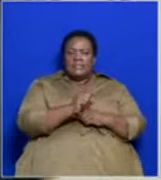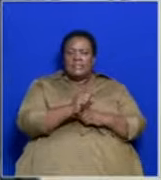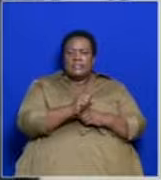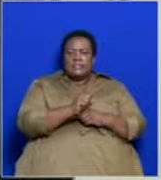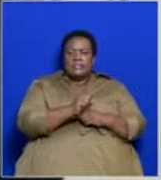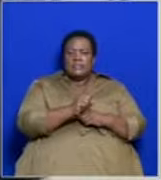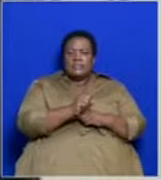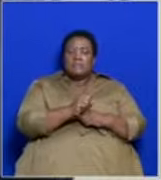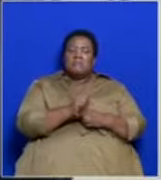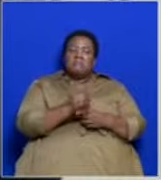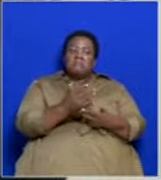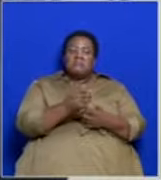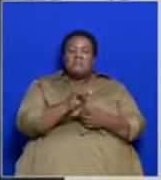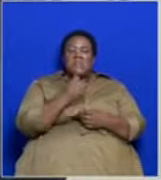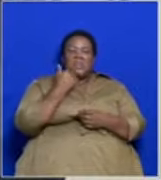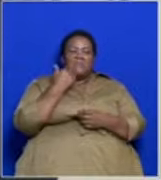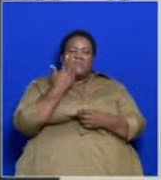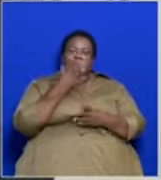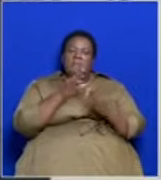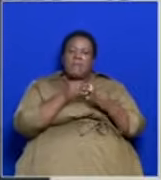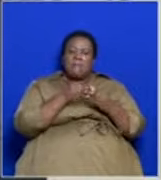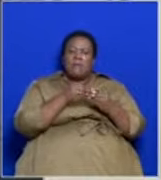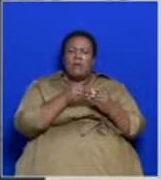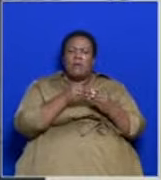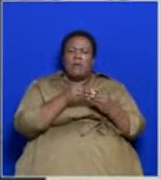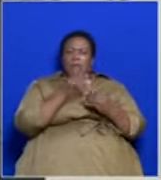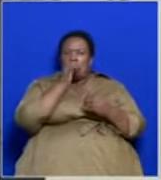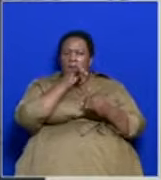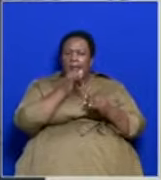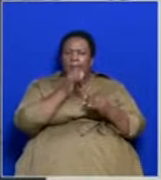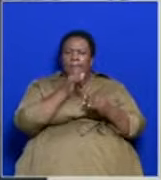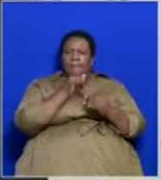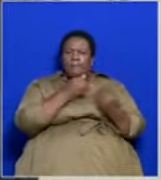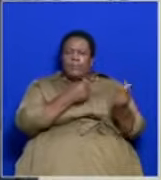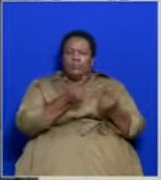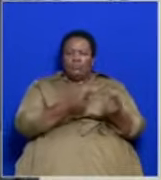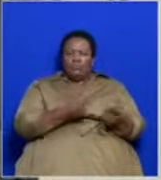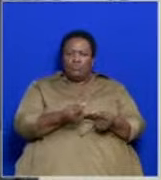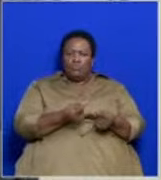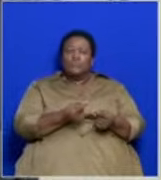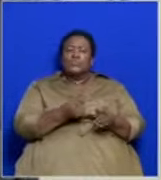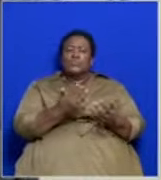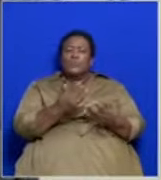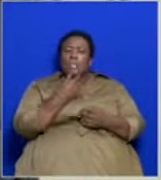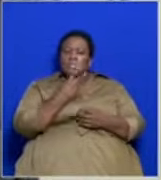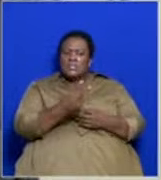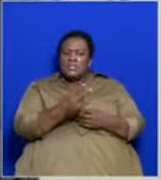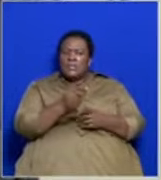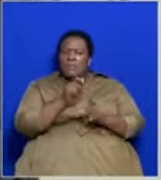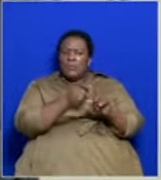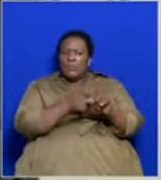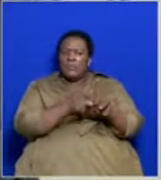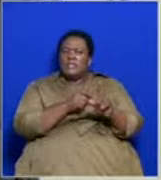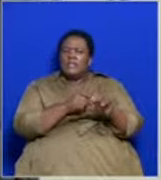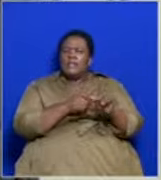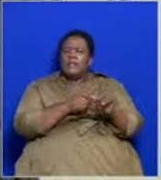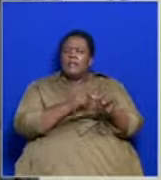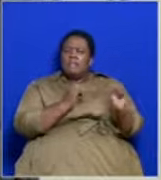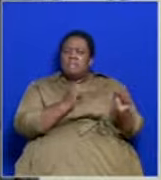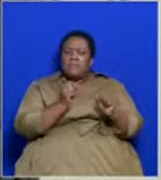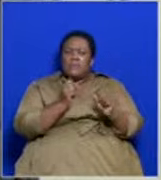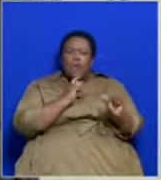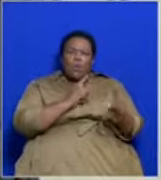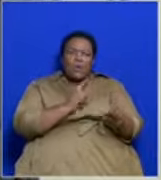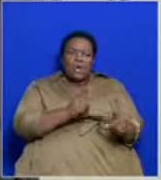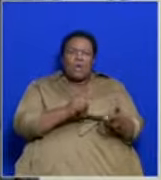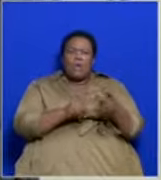So they will look at all their standing orders. Did he contravene this standing order? Did he contravene this regulation? He committed